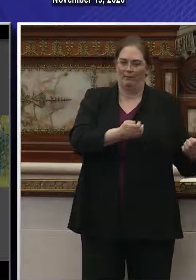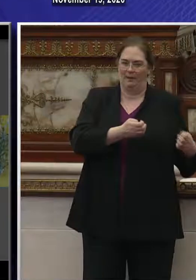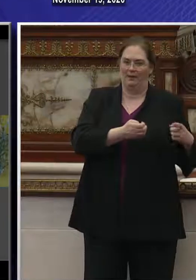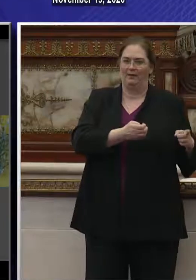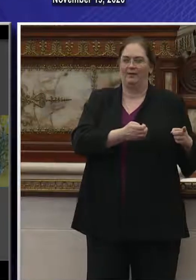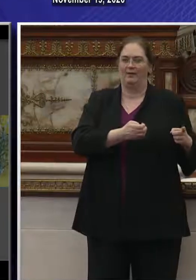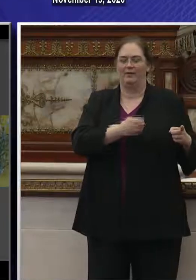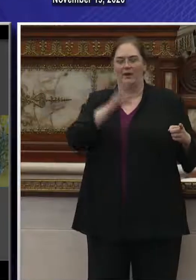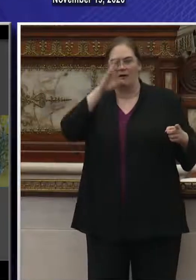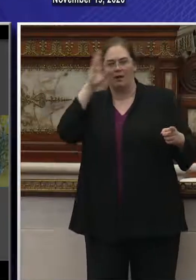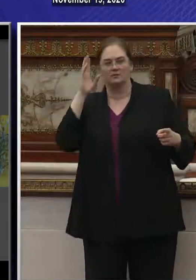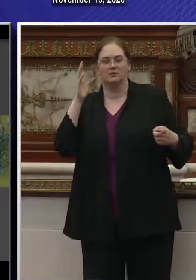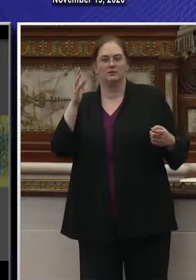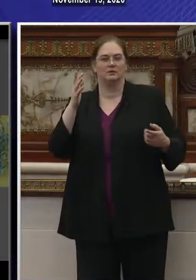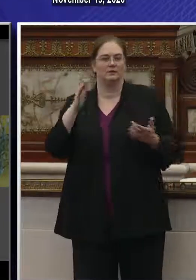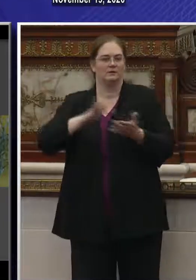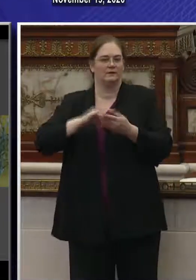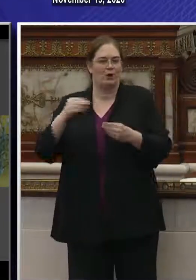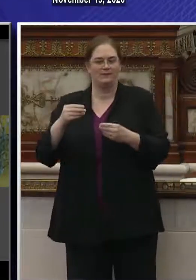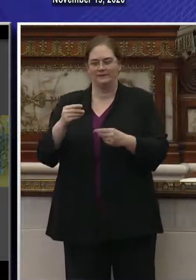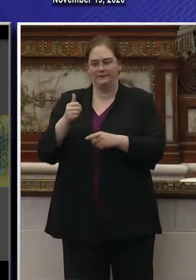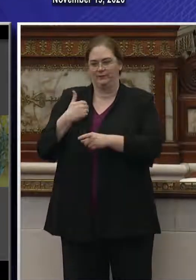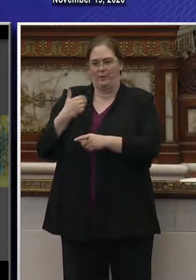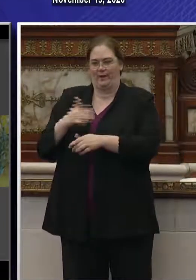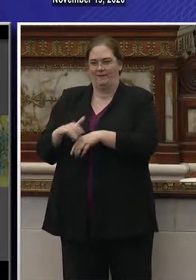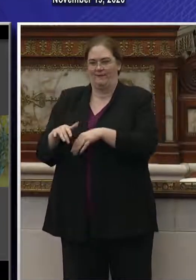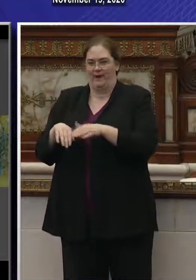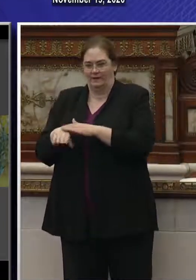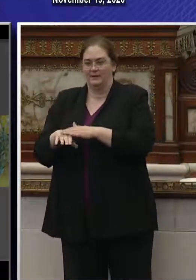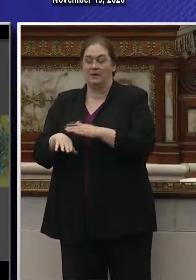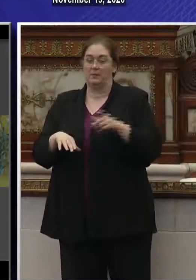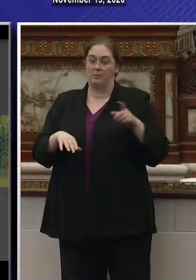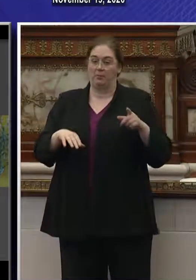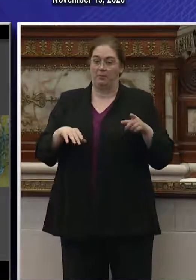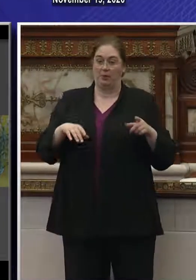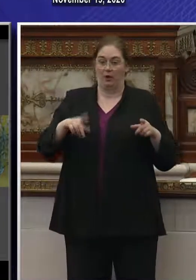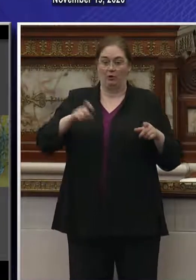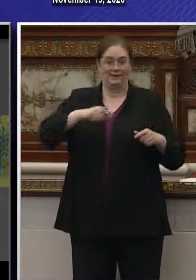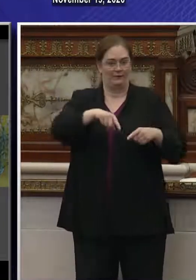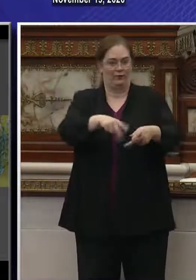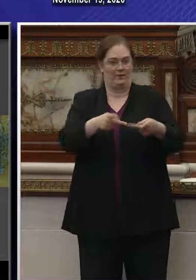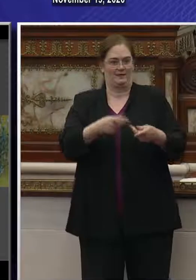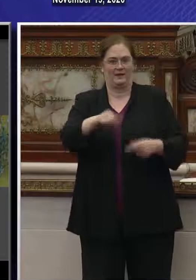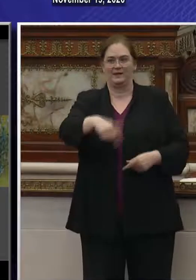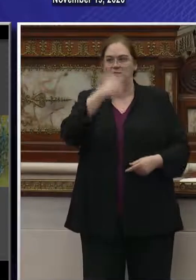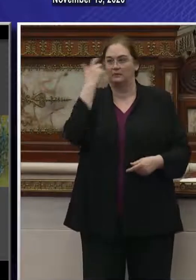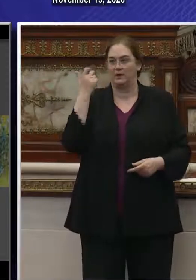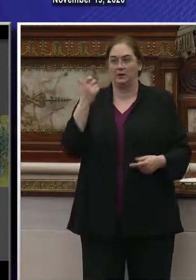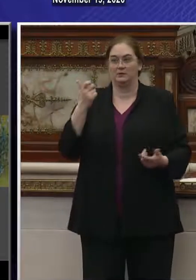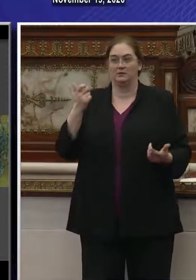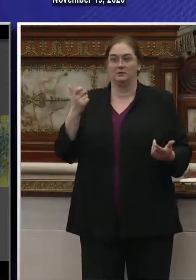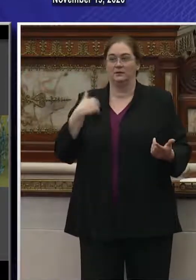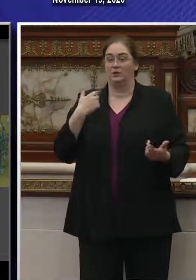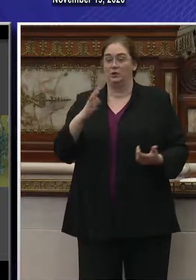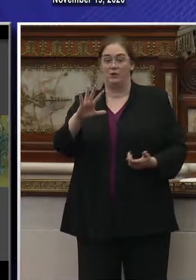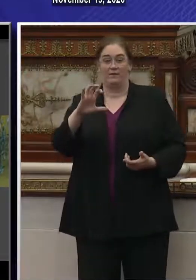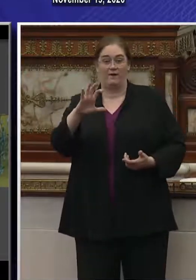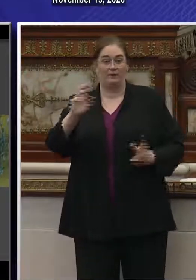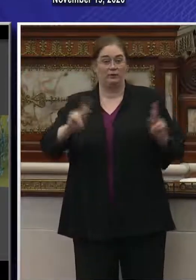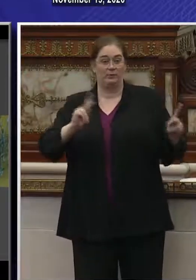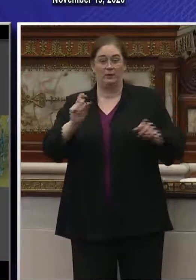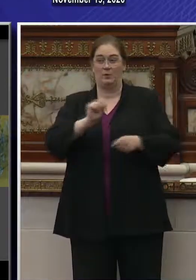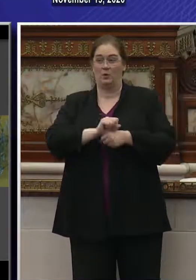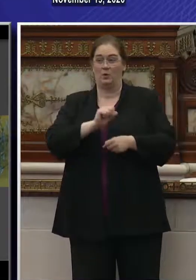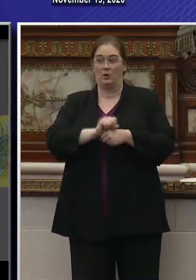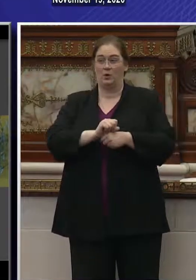that hospitals, pharmacies don't have access to, but would be necessary for sites like this, because you have 500 people working in